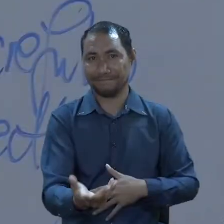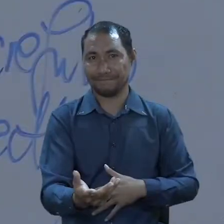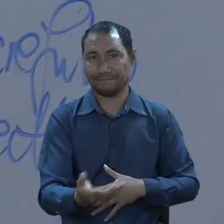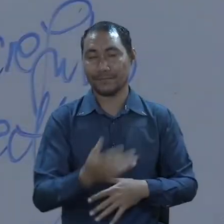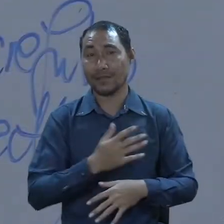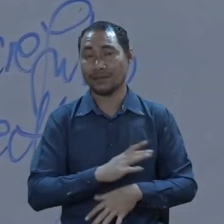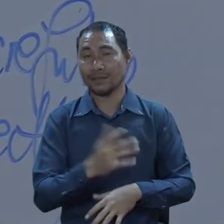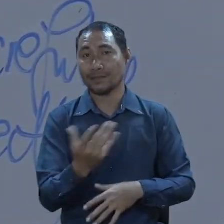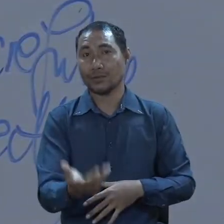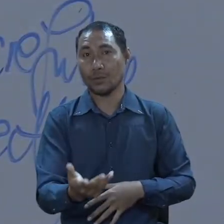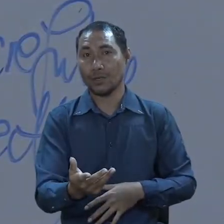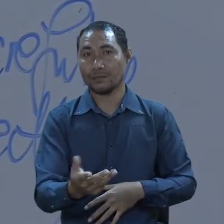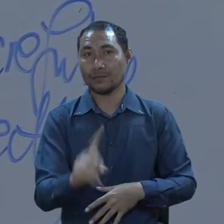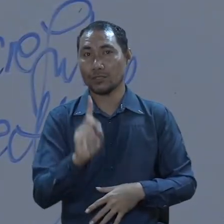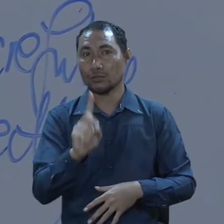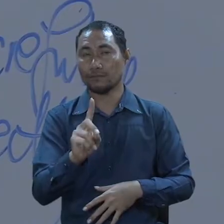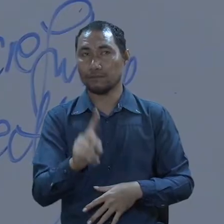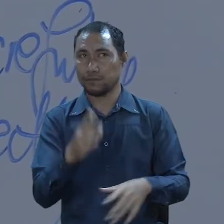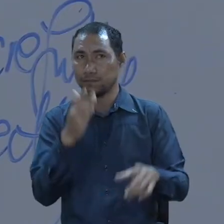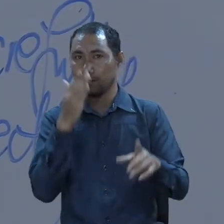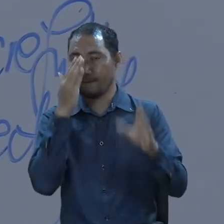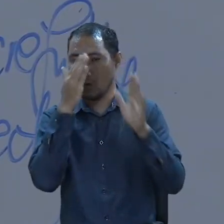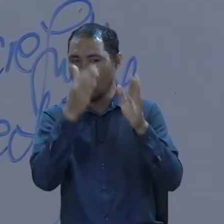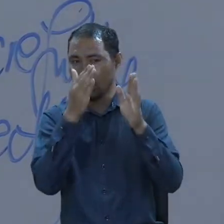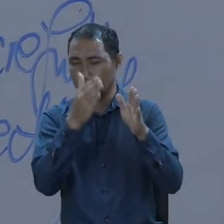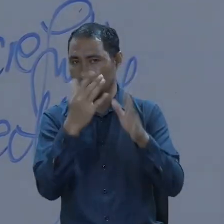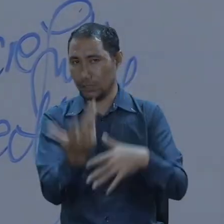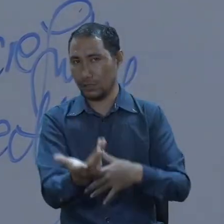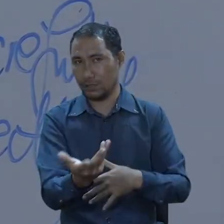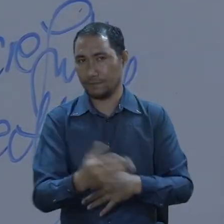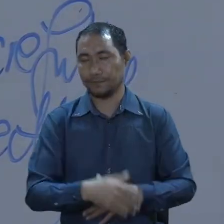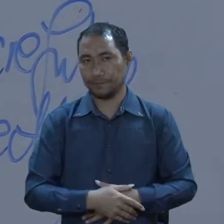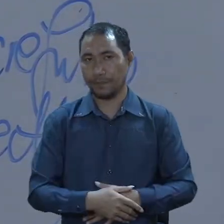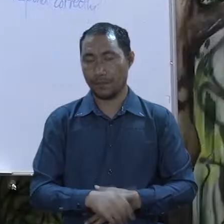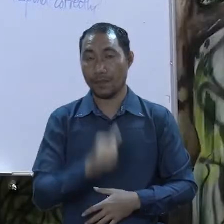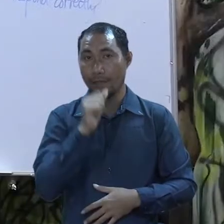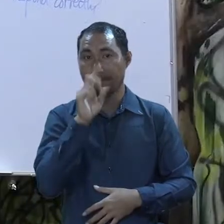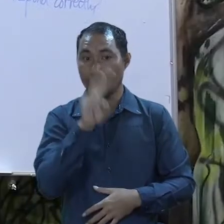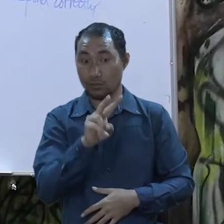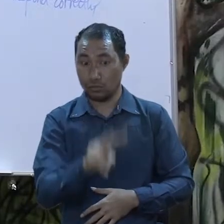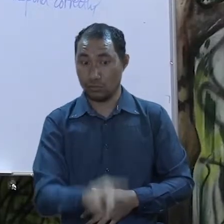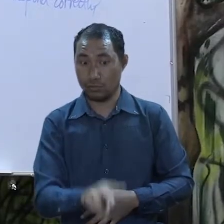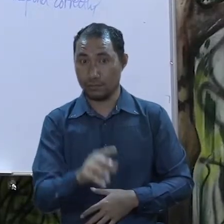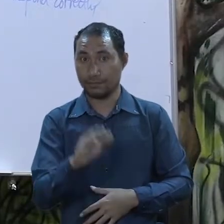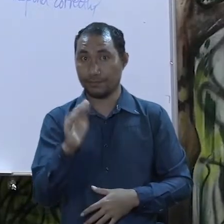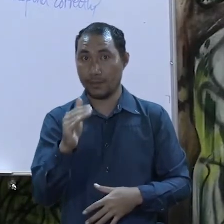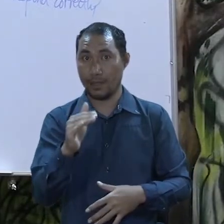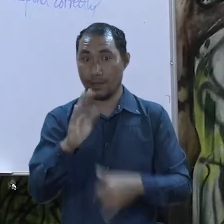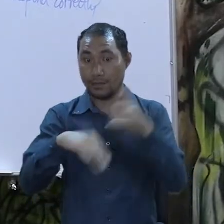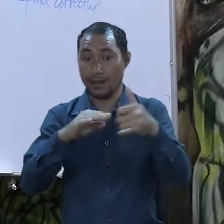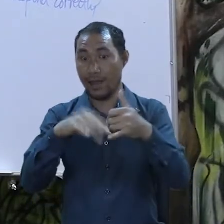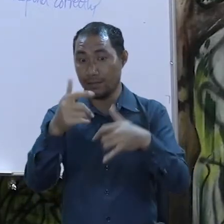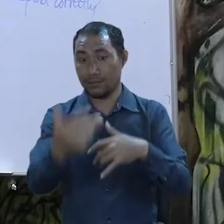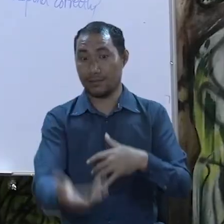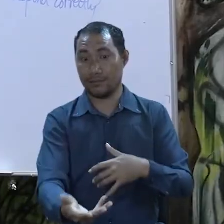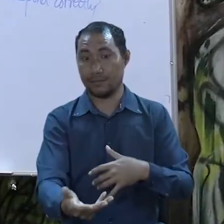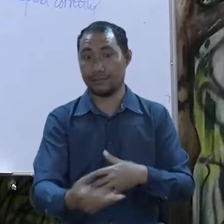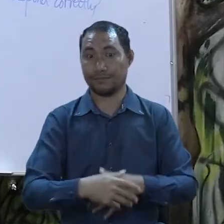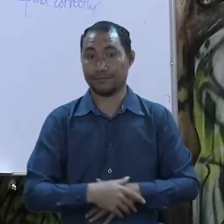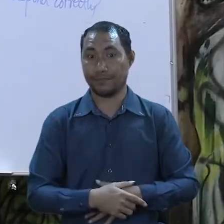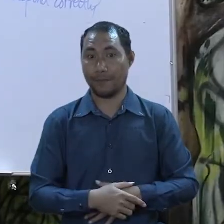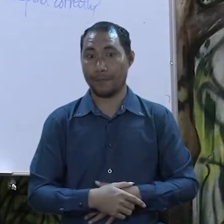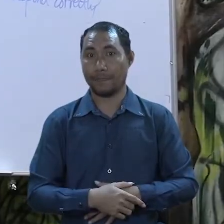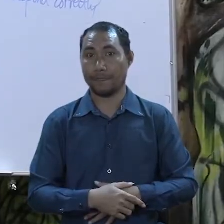active listener. You need to pay attention. Okay, so if we look down at the bottom of